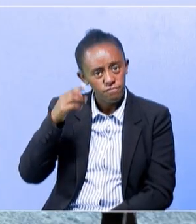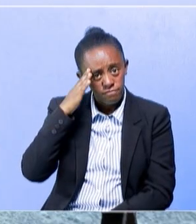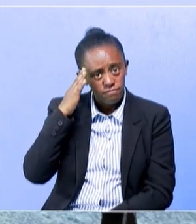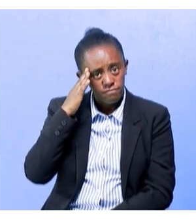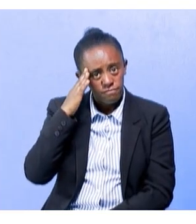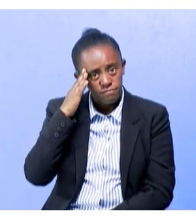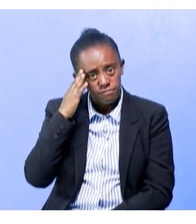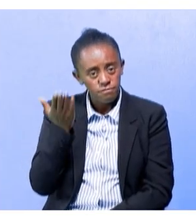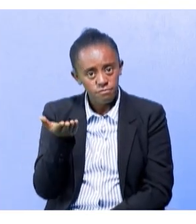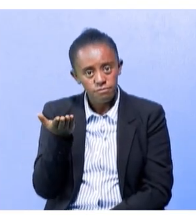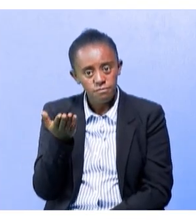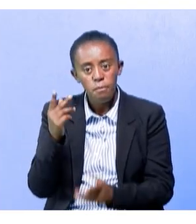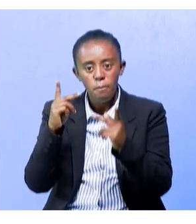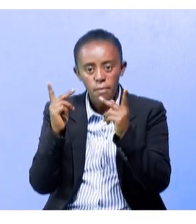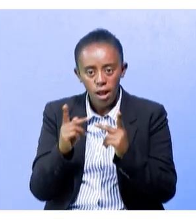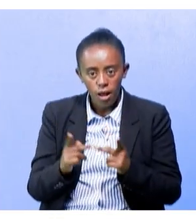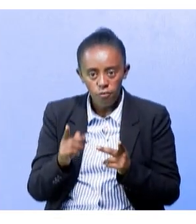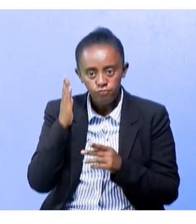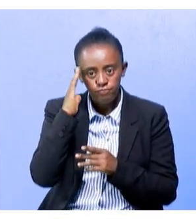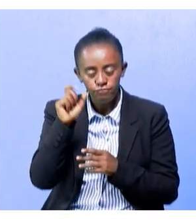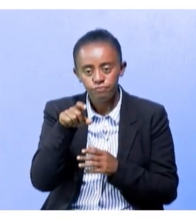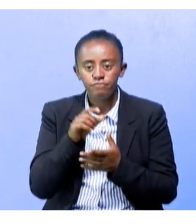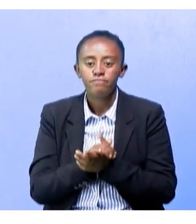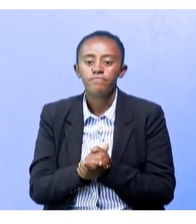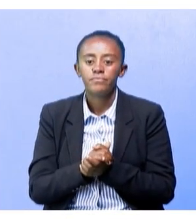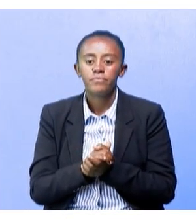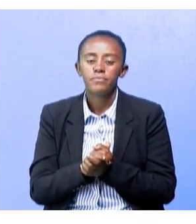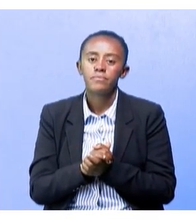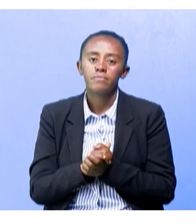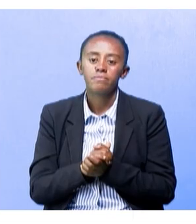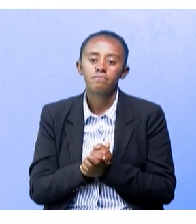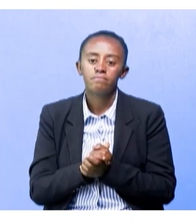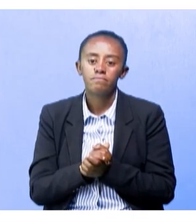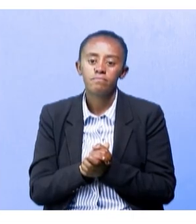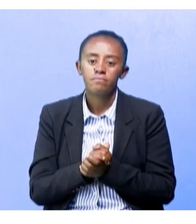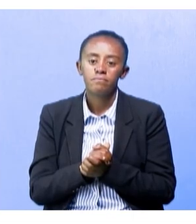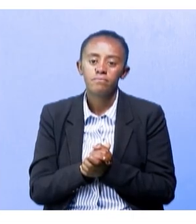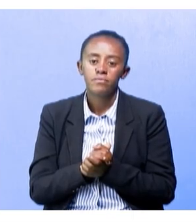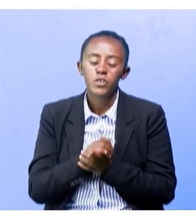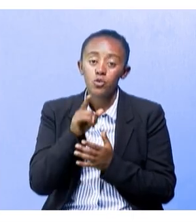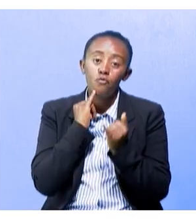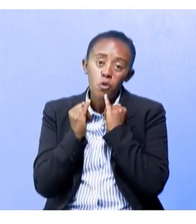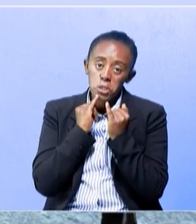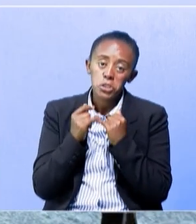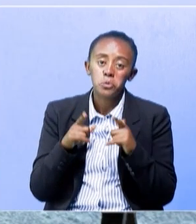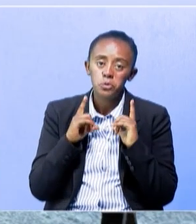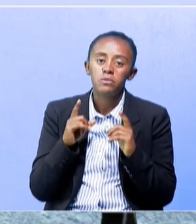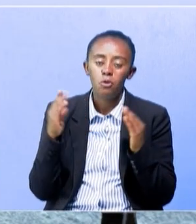Before we say something about this concept, we have to know what paragraph is. I hope you have some information about